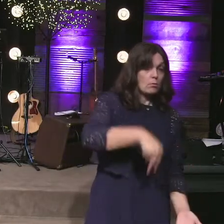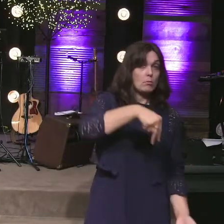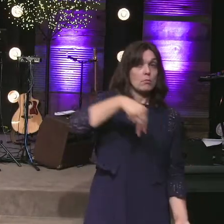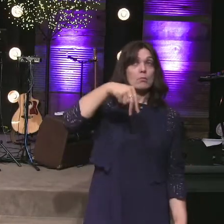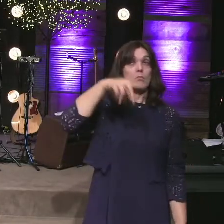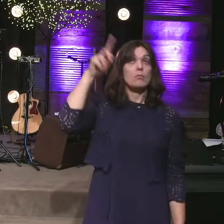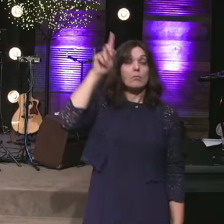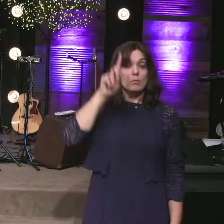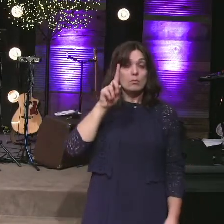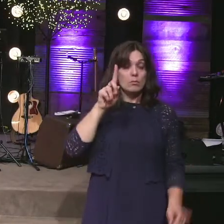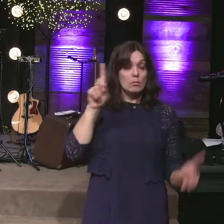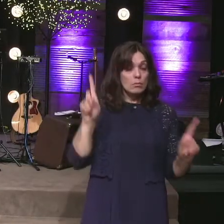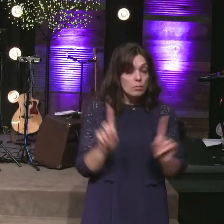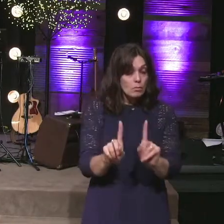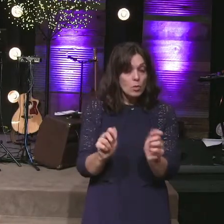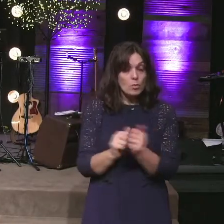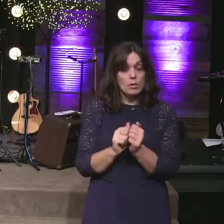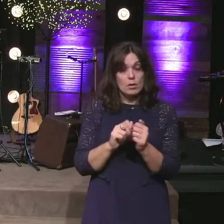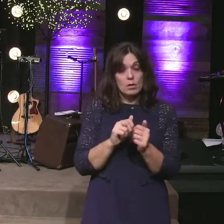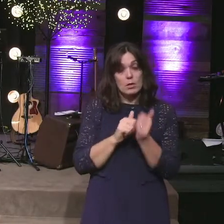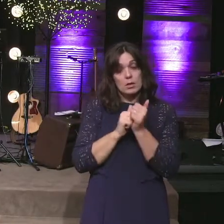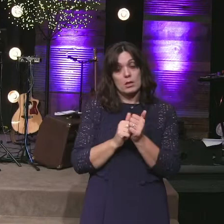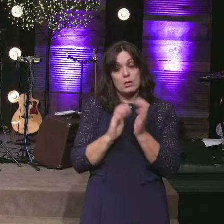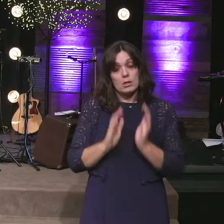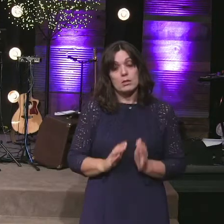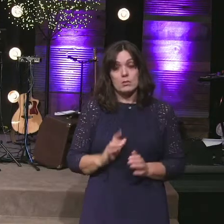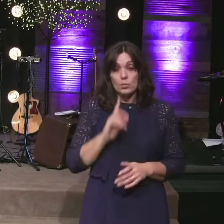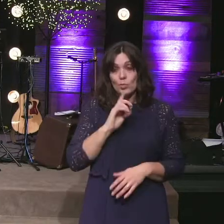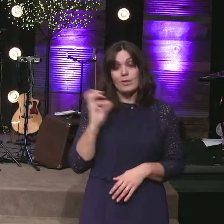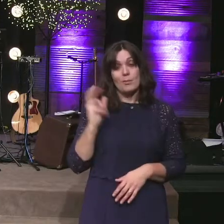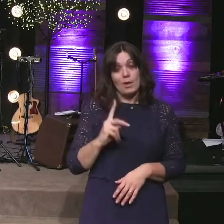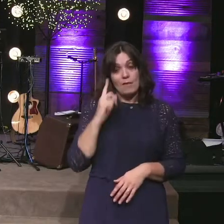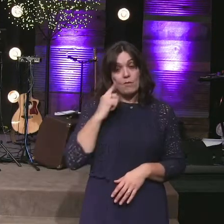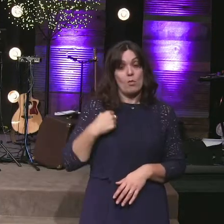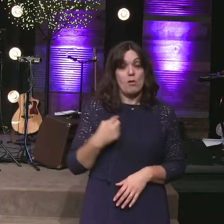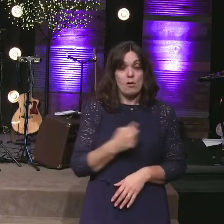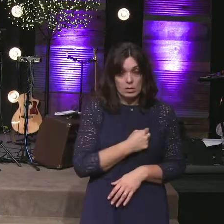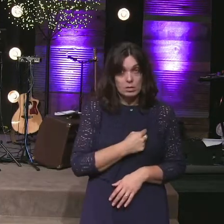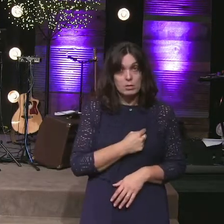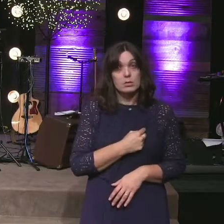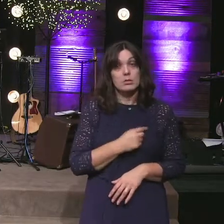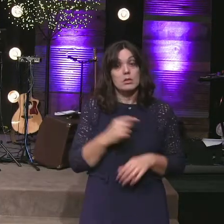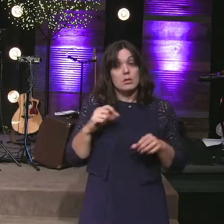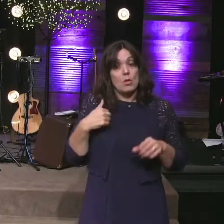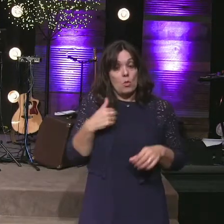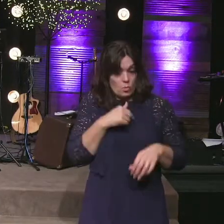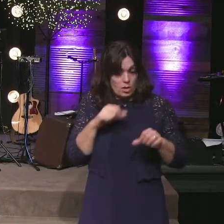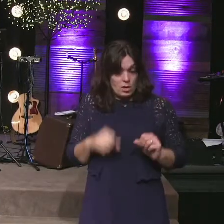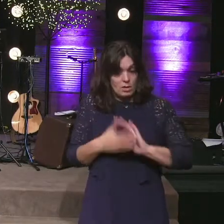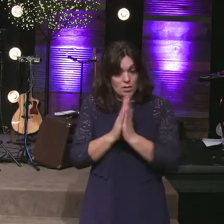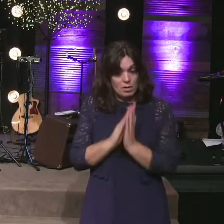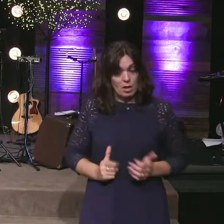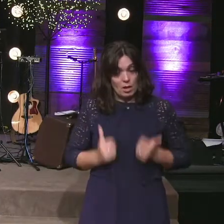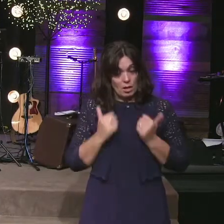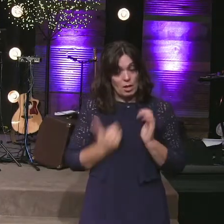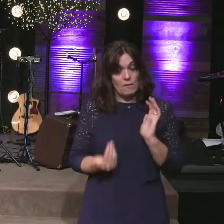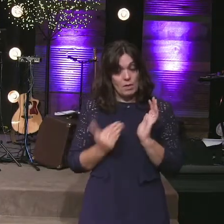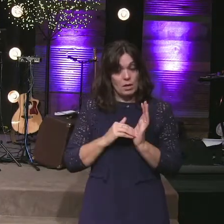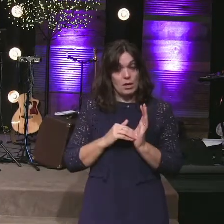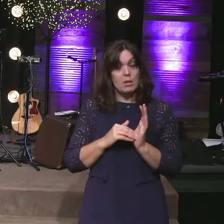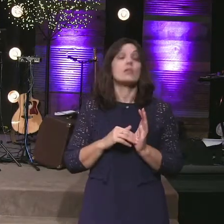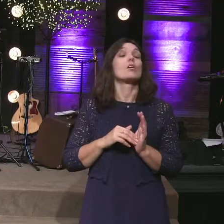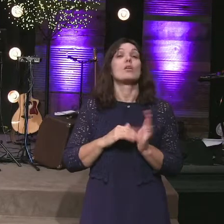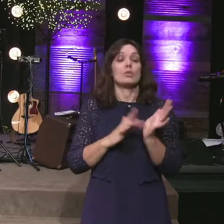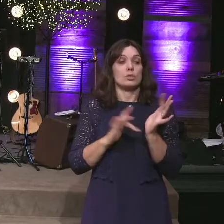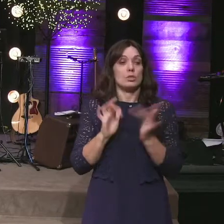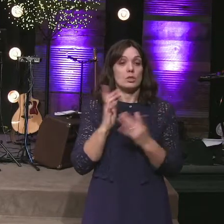his disciples. He came back for all of us. He died that we might live. But he met up with his disciples